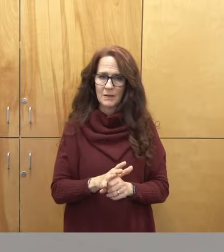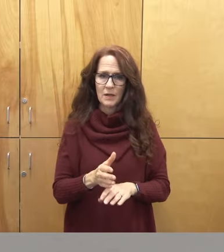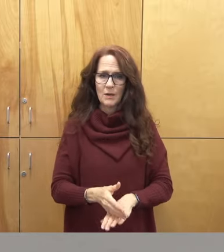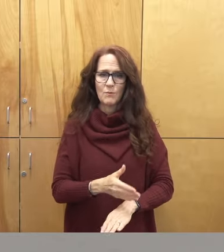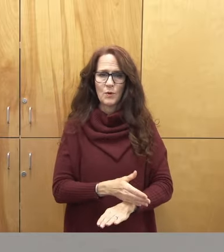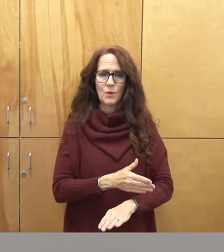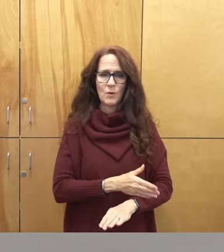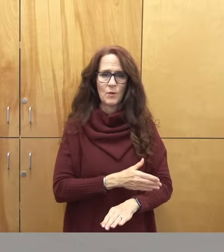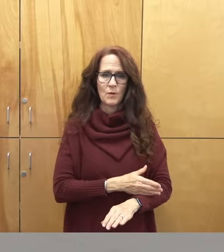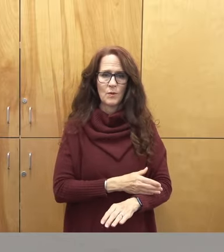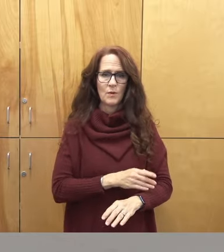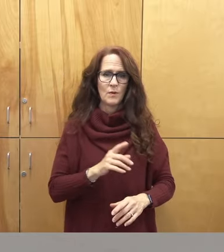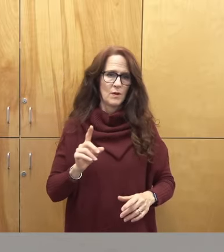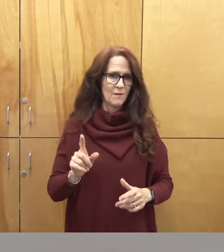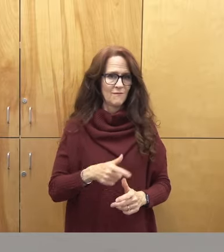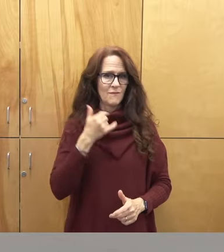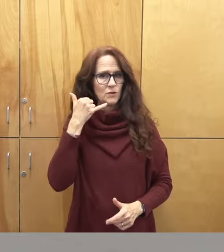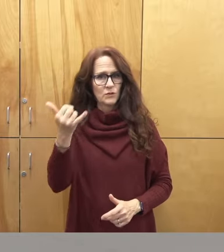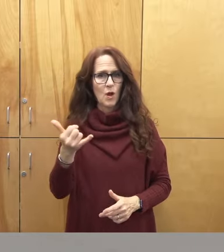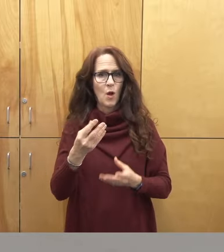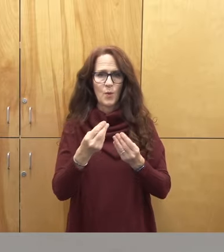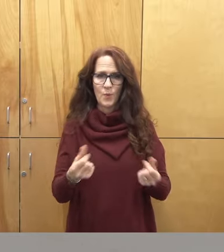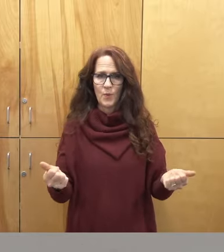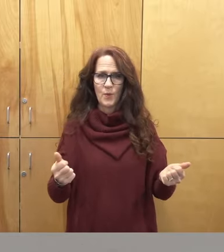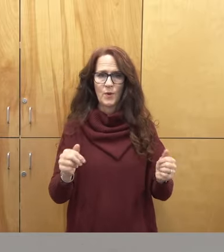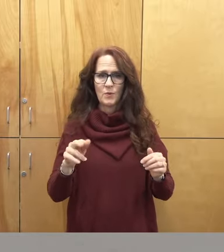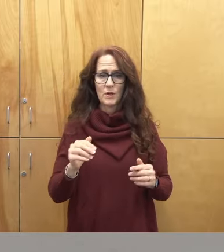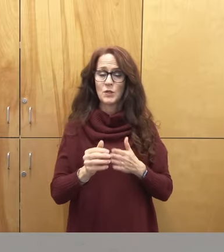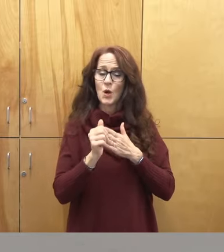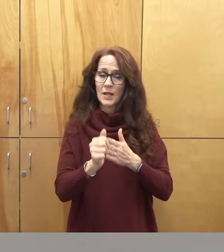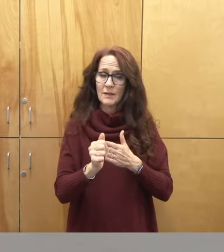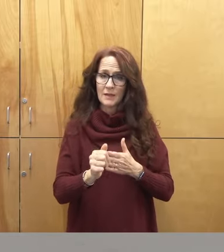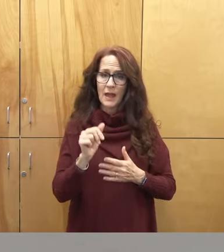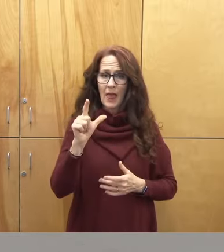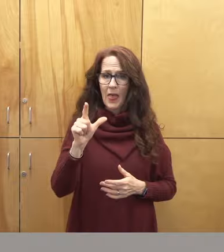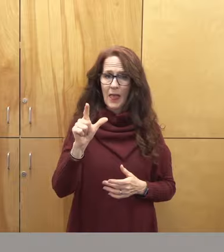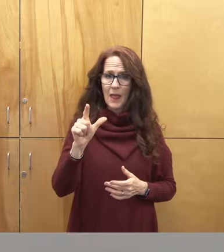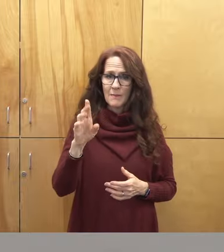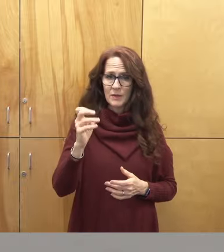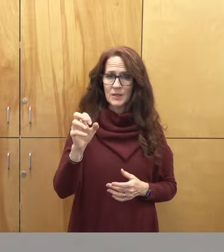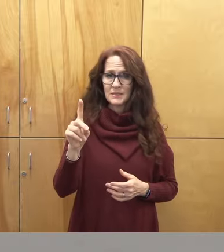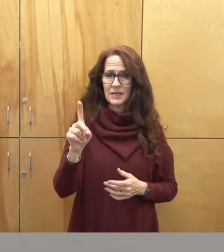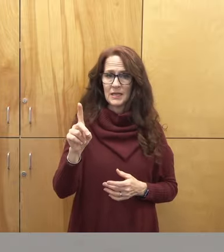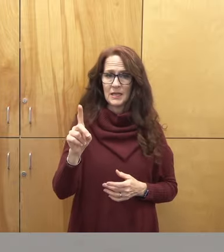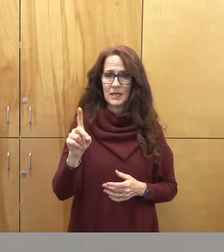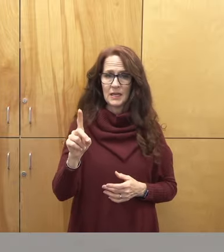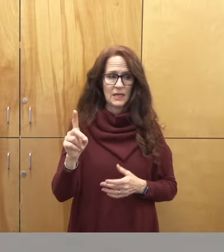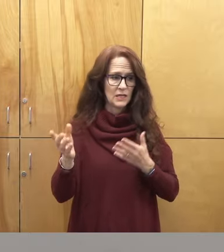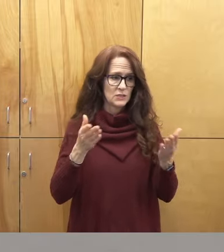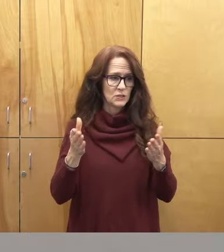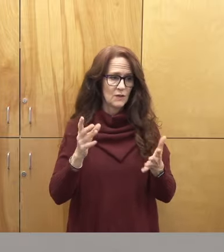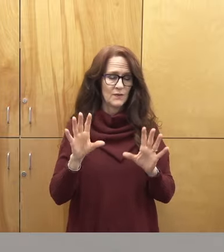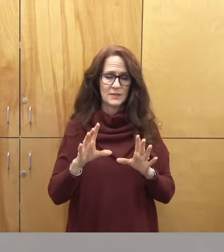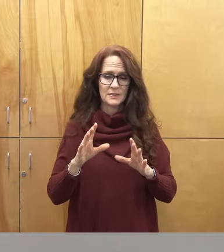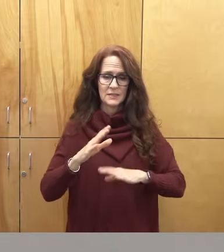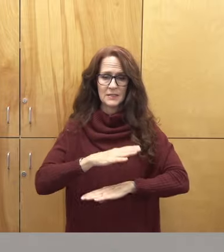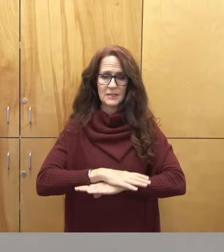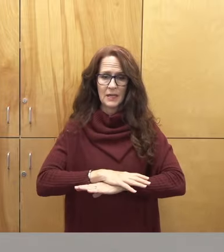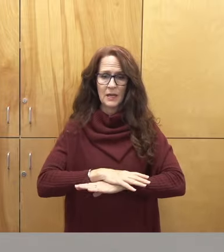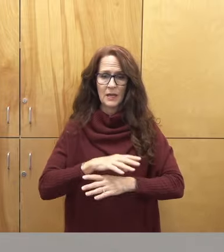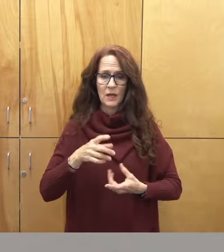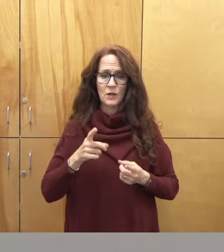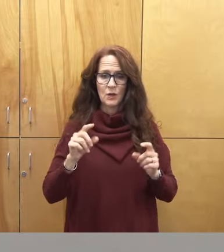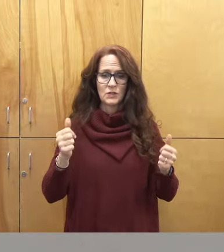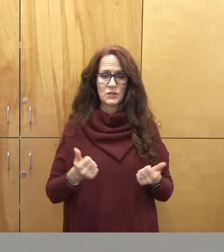improving first call resolution rates. Your leadership at LBUSD, service desk, especially